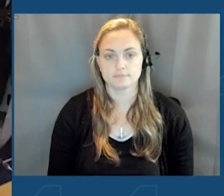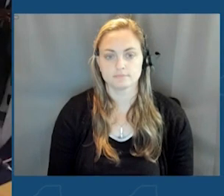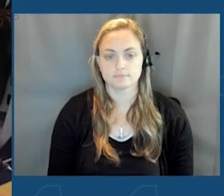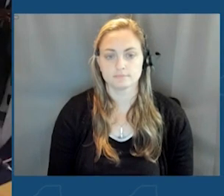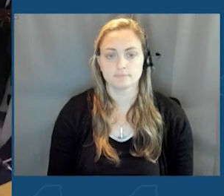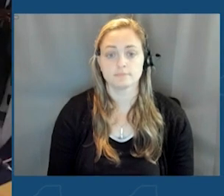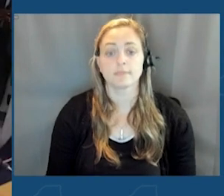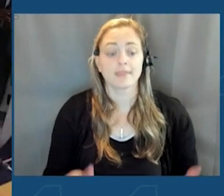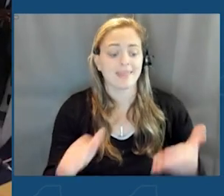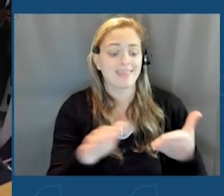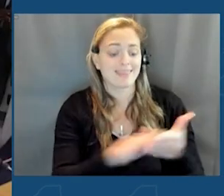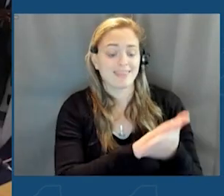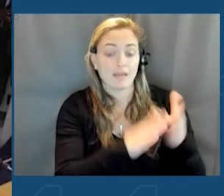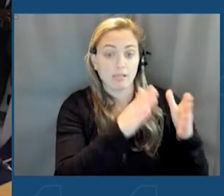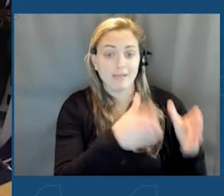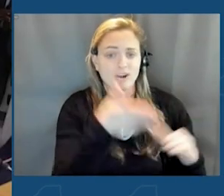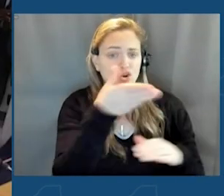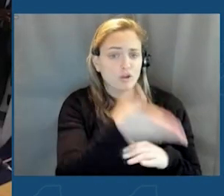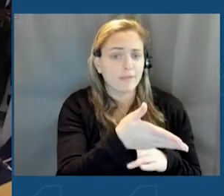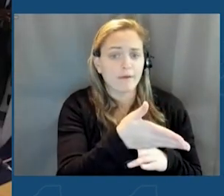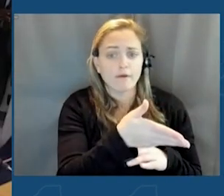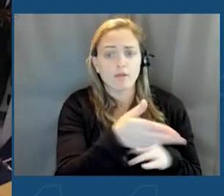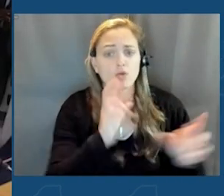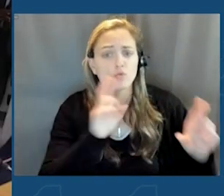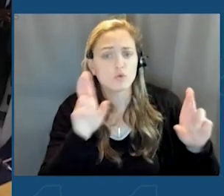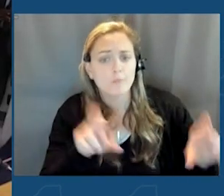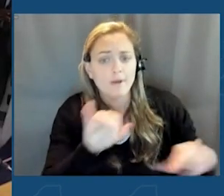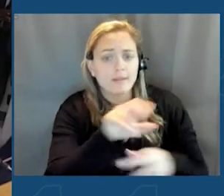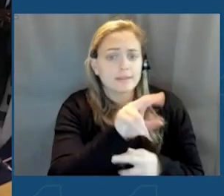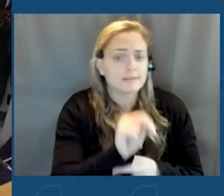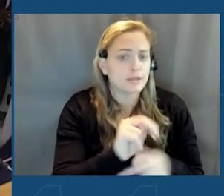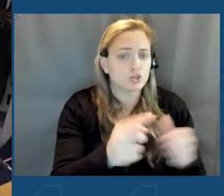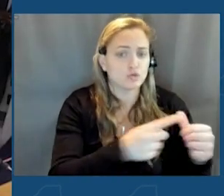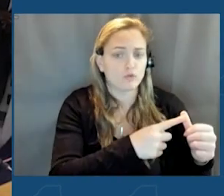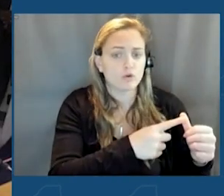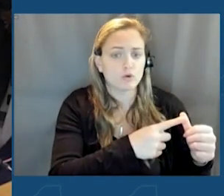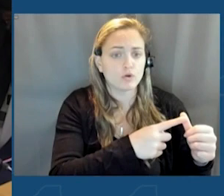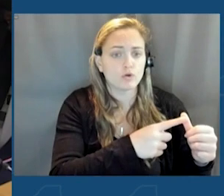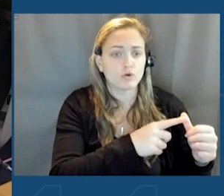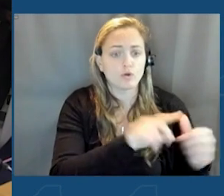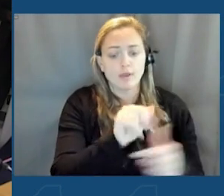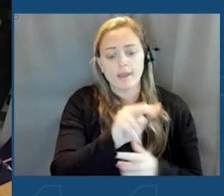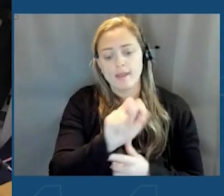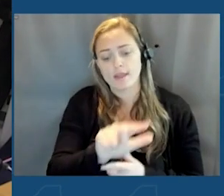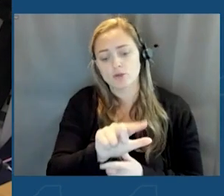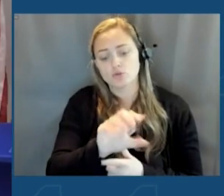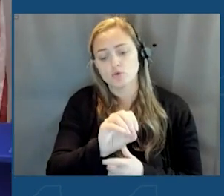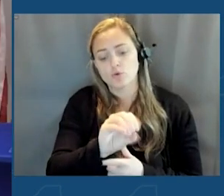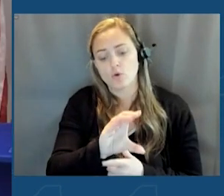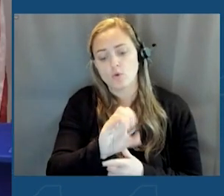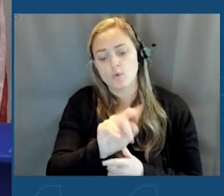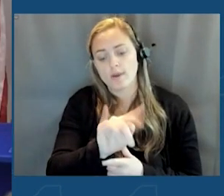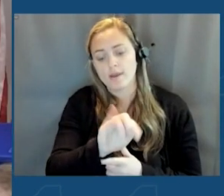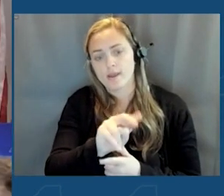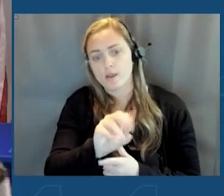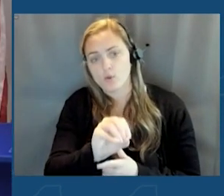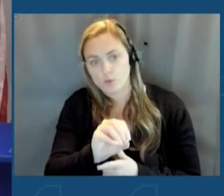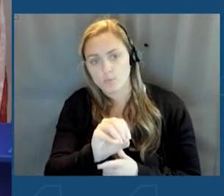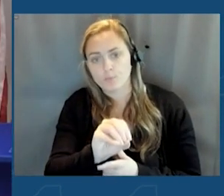Cleaners who were at the station or responded to the station. First, Angel Okendo.